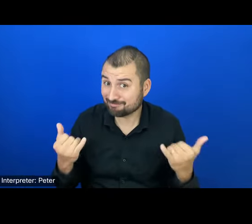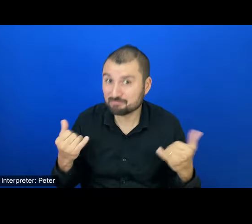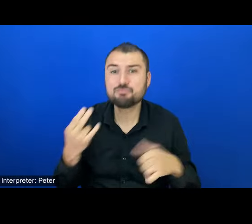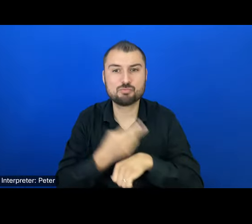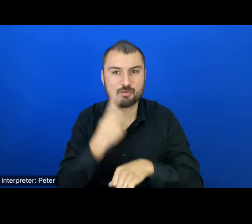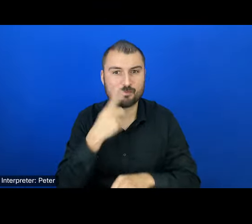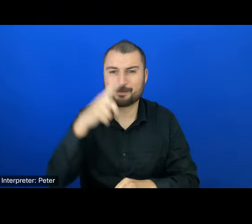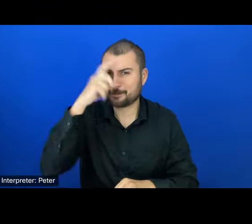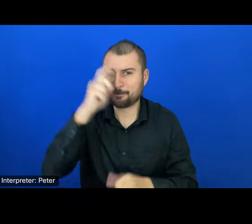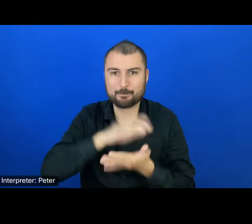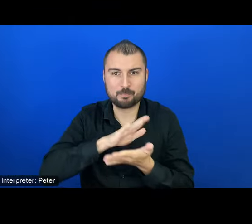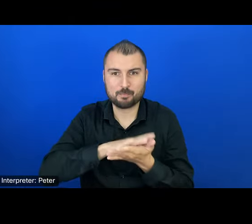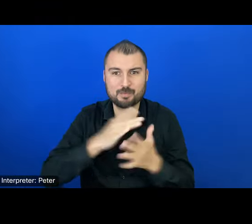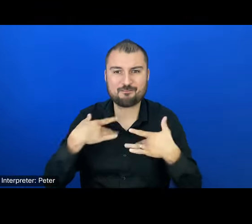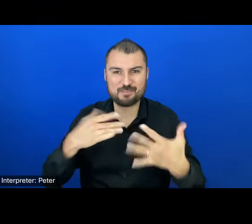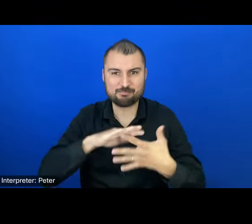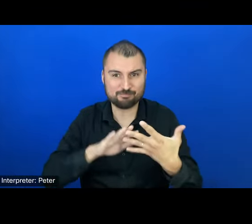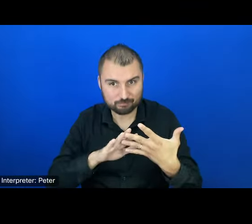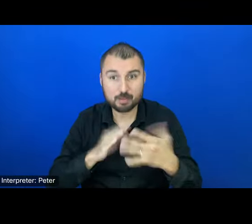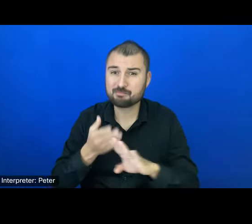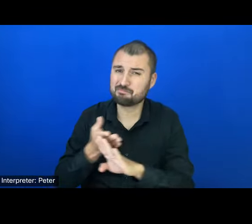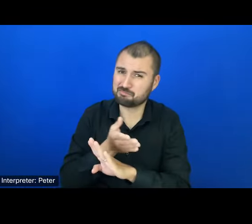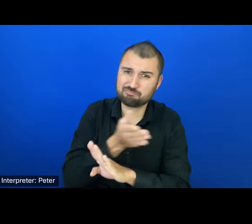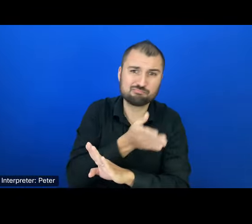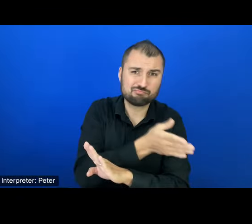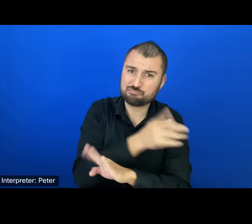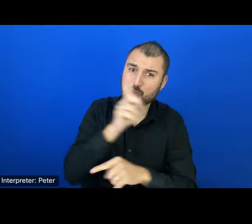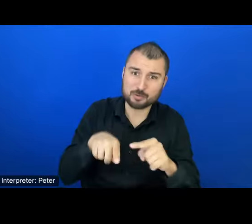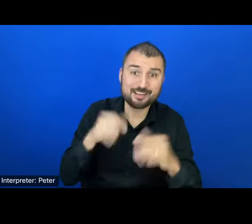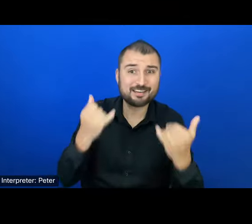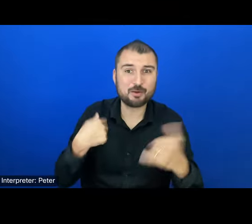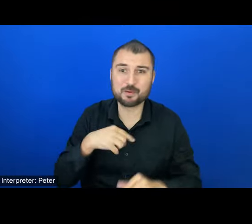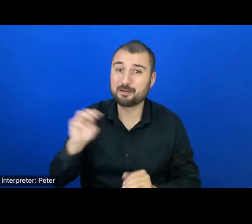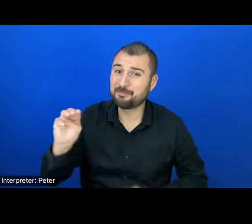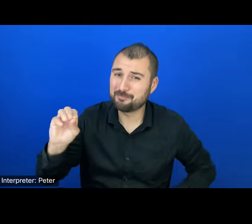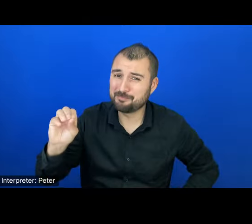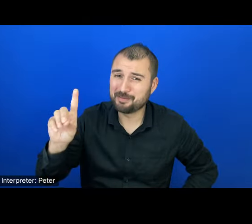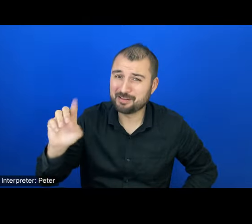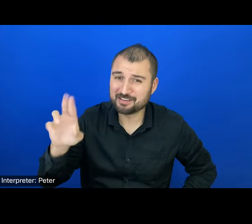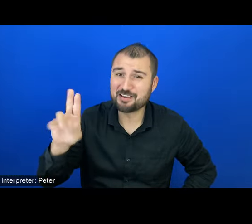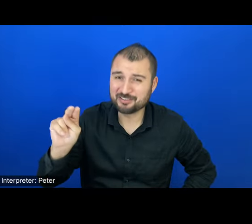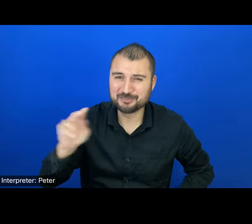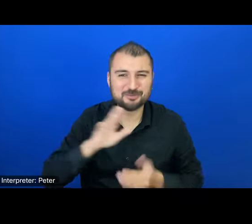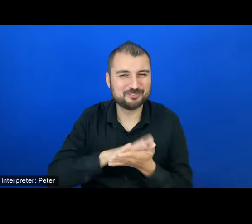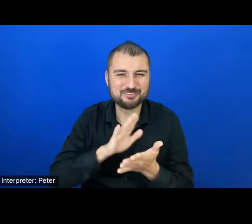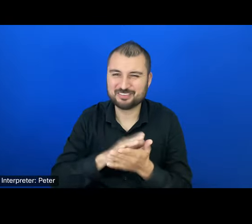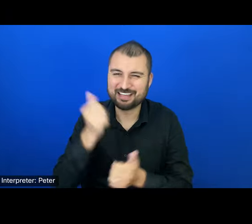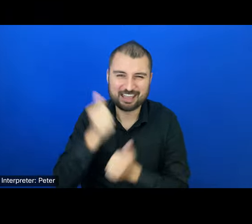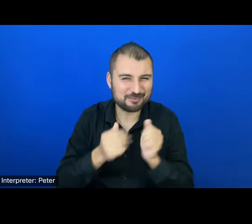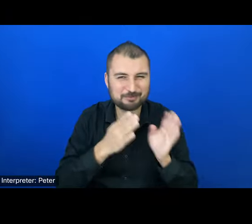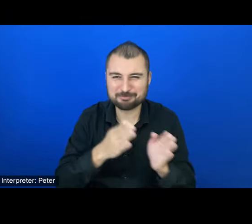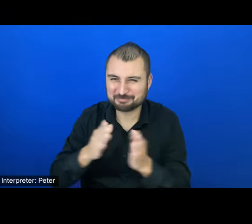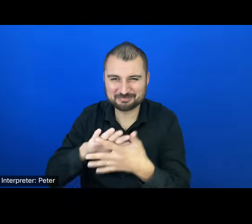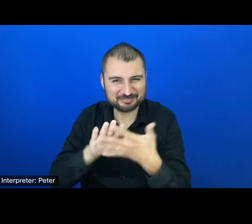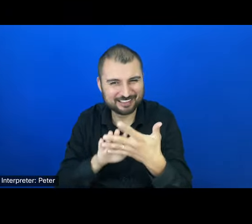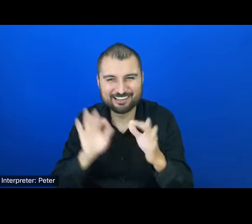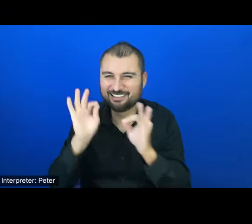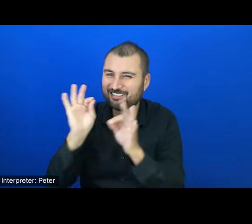couldn't do that any time before. So we're now a modern school in every shape, way, and form. Good.